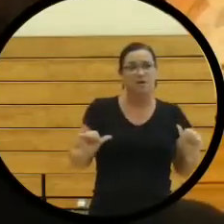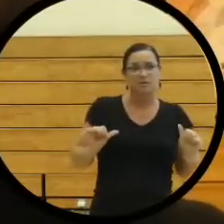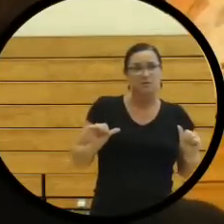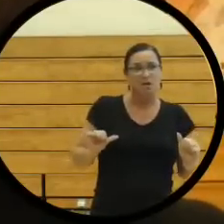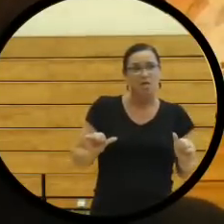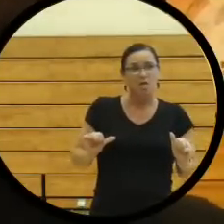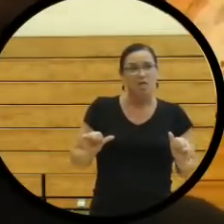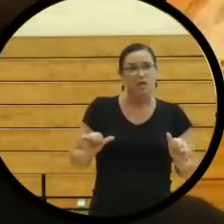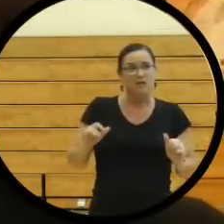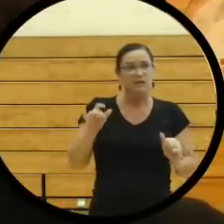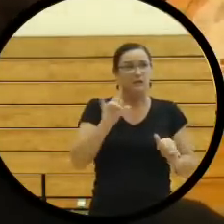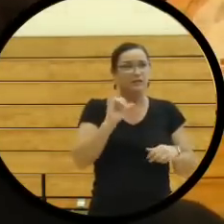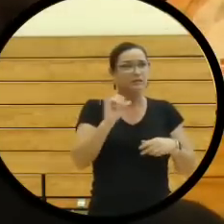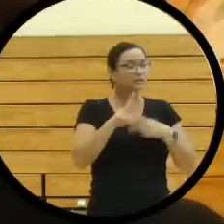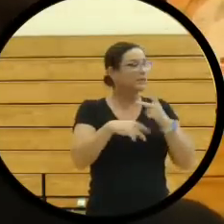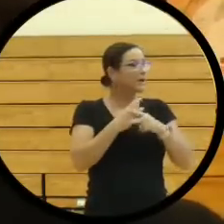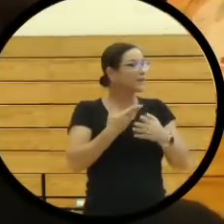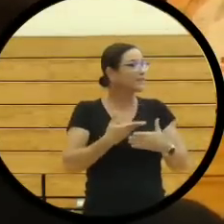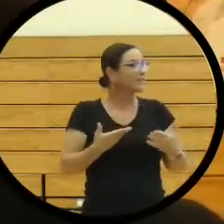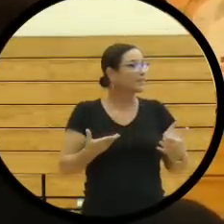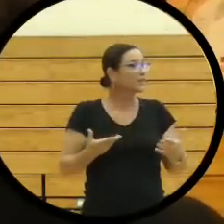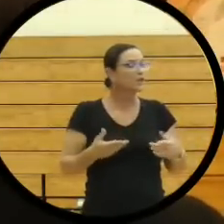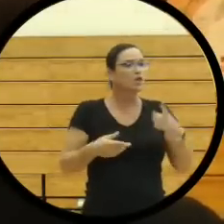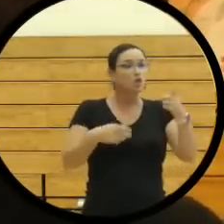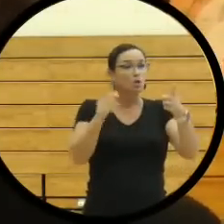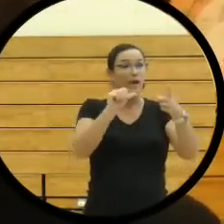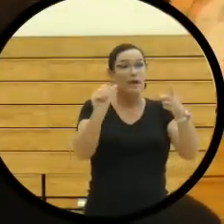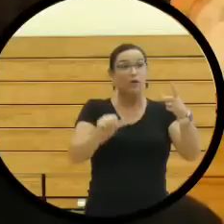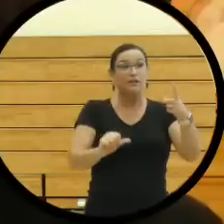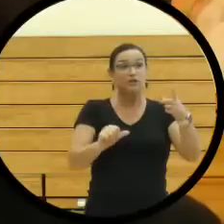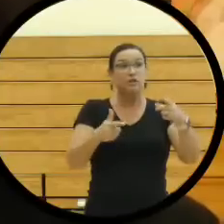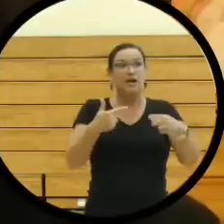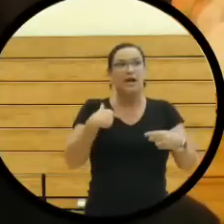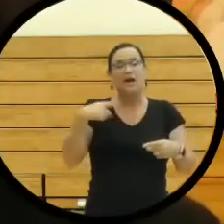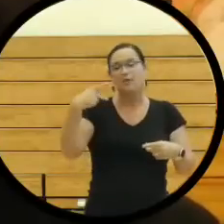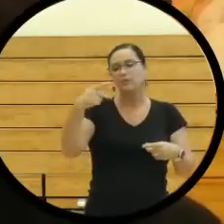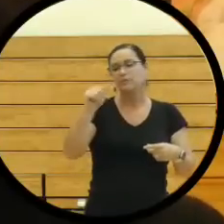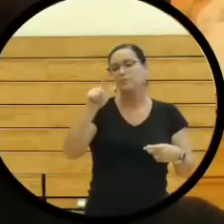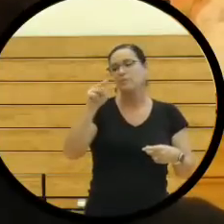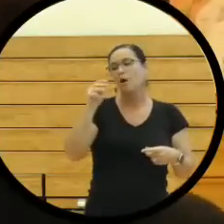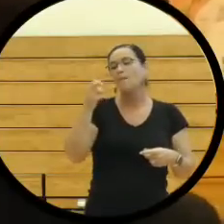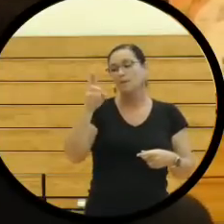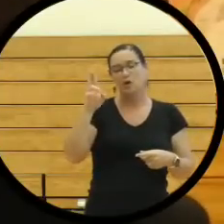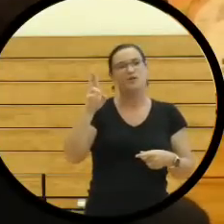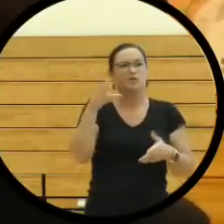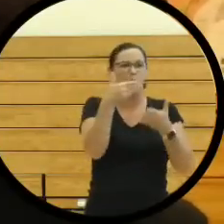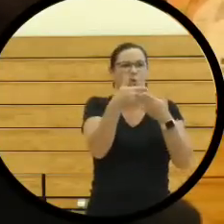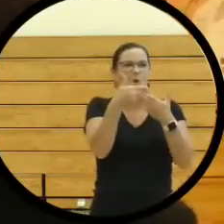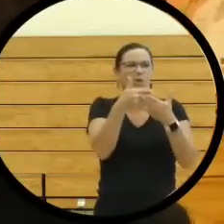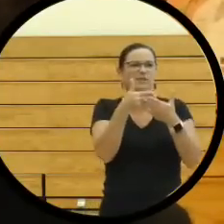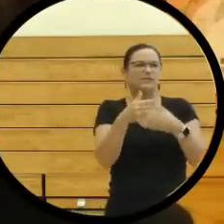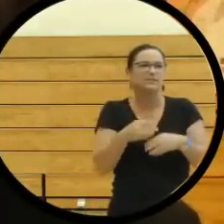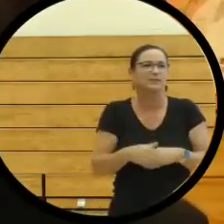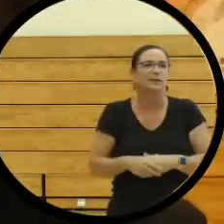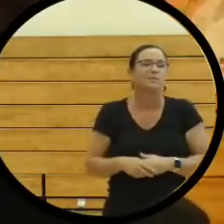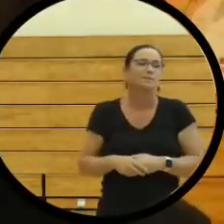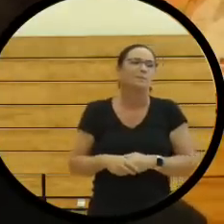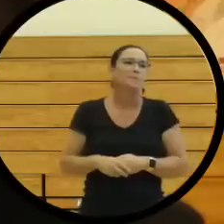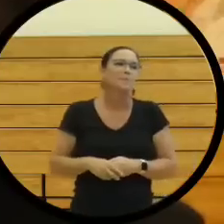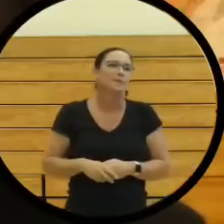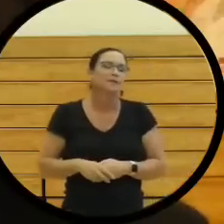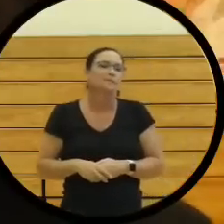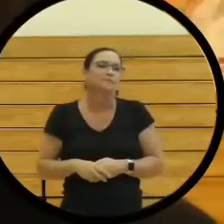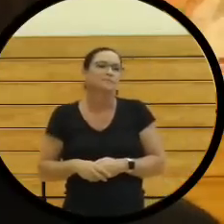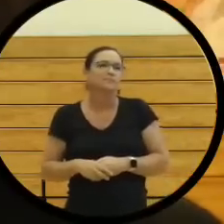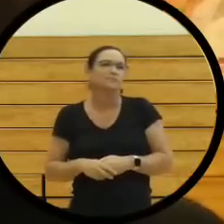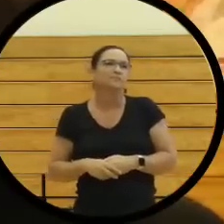the same kind of thing that can happen? Because you were in Anchorage, is that? No, I was in Palmer. Okay, which, so that's close by. Yeah. Well, it's